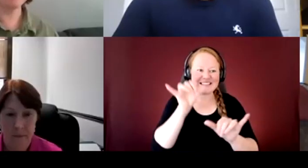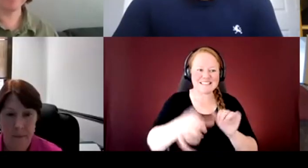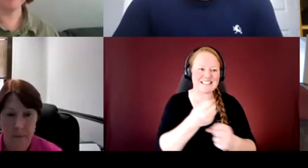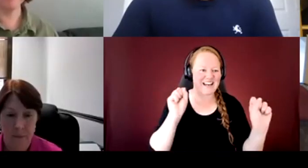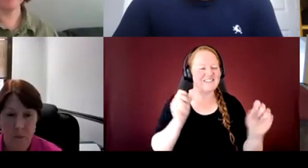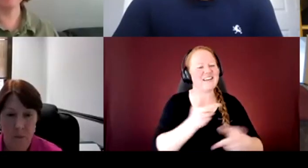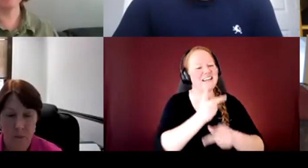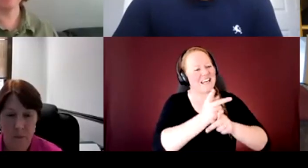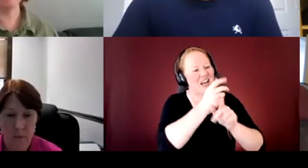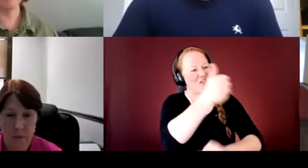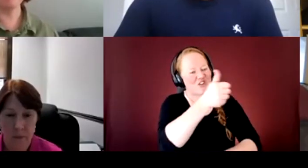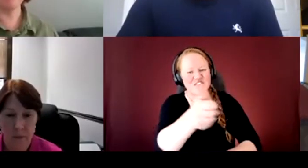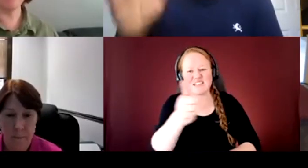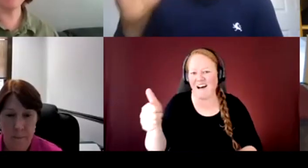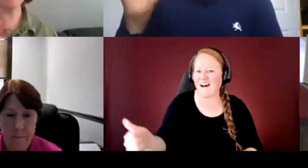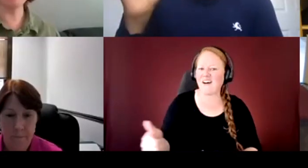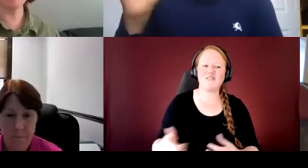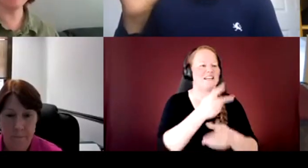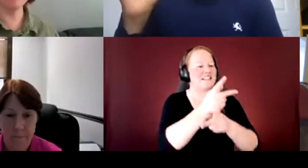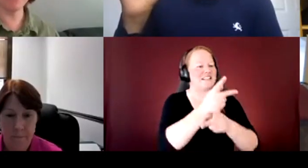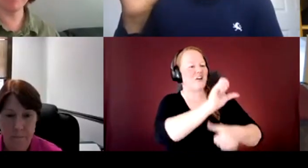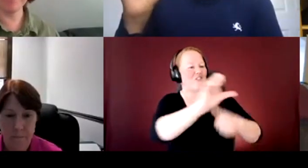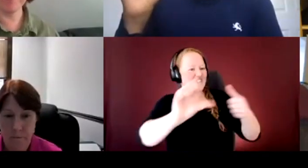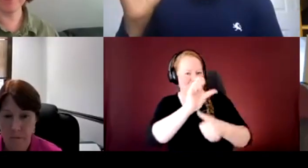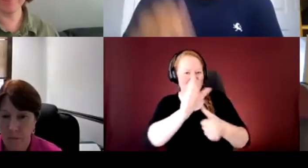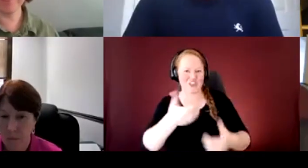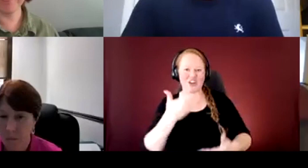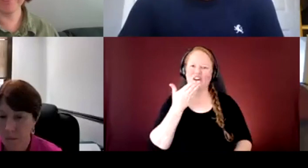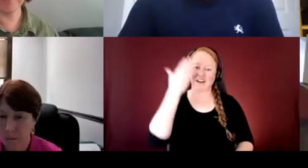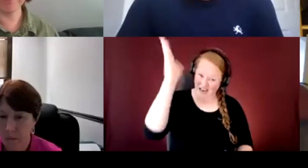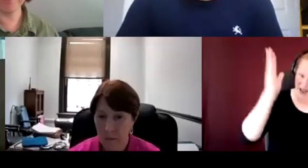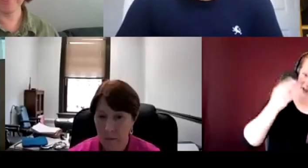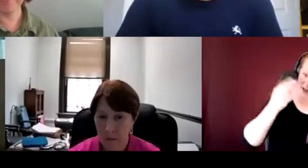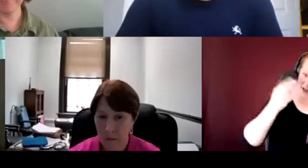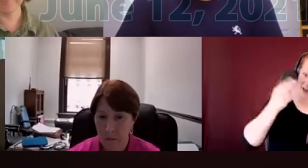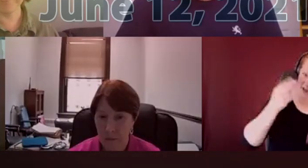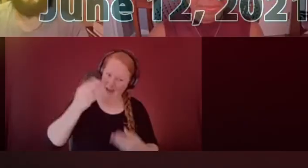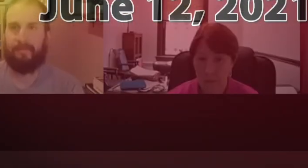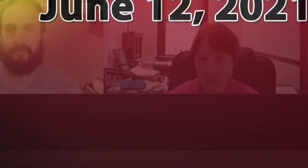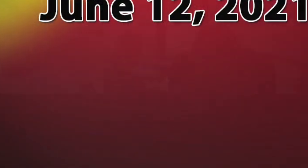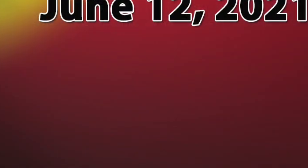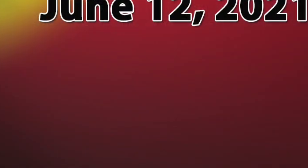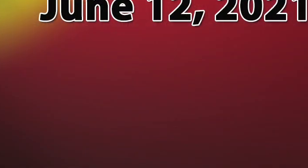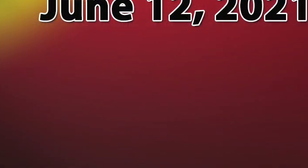each other. God bless you. Thank you. Bye, everybody. Thank you all.